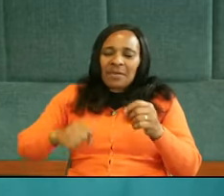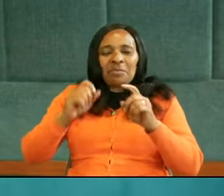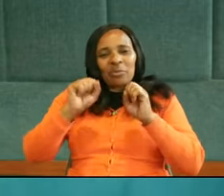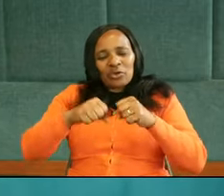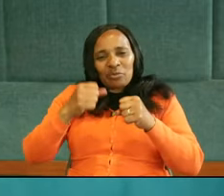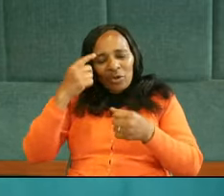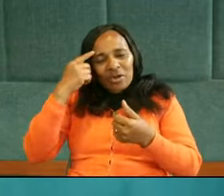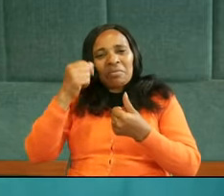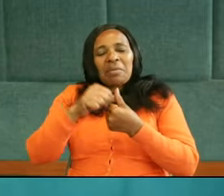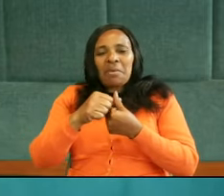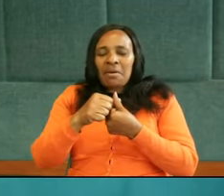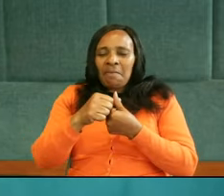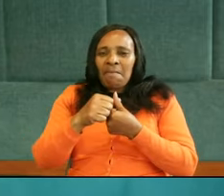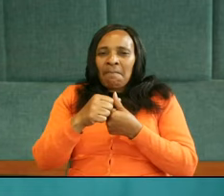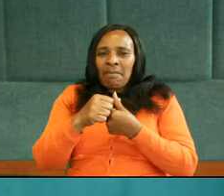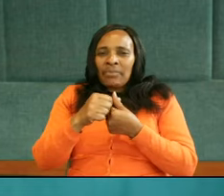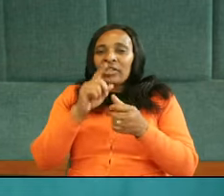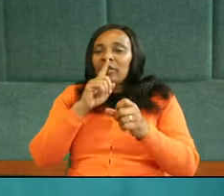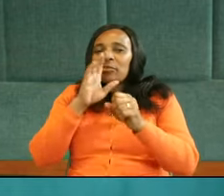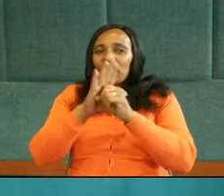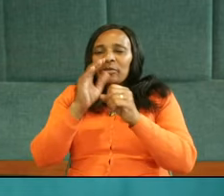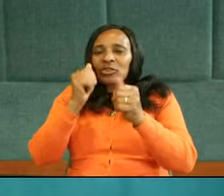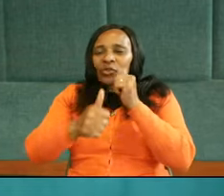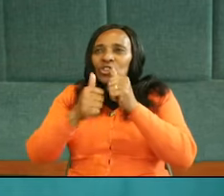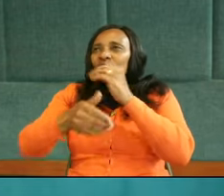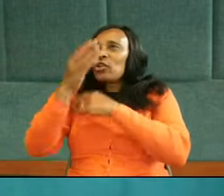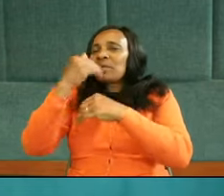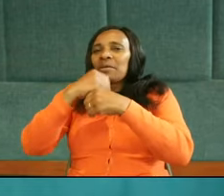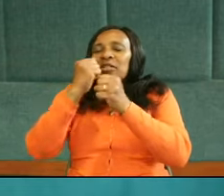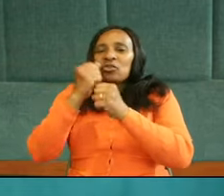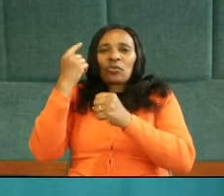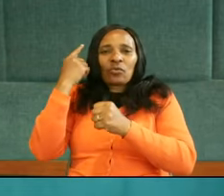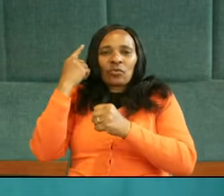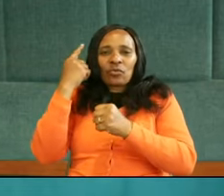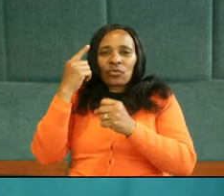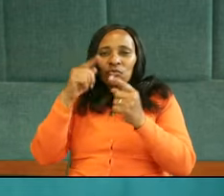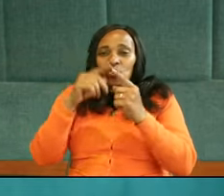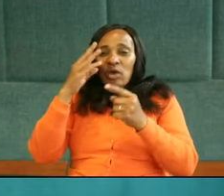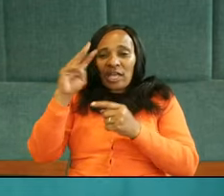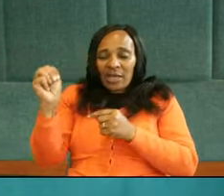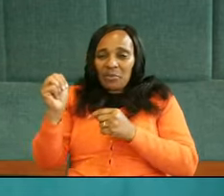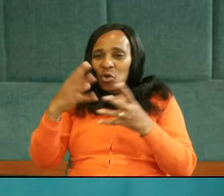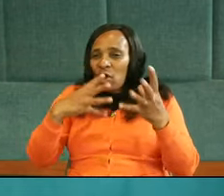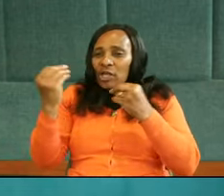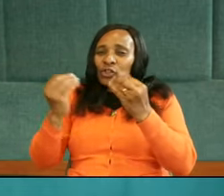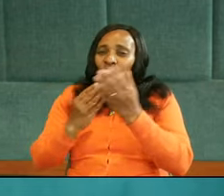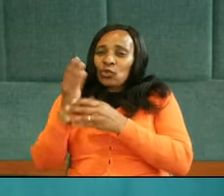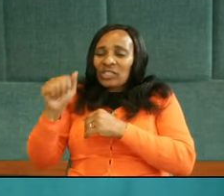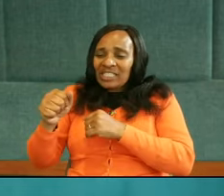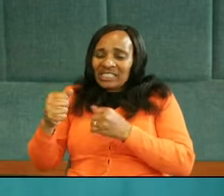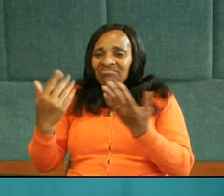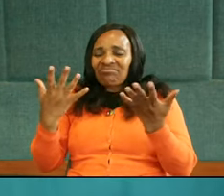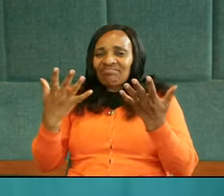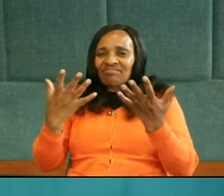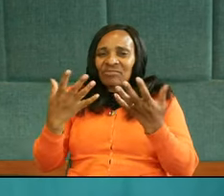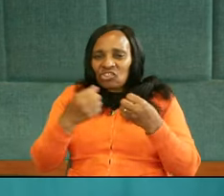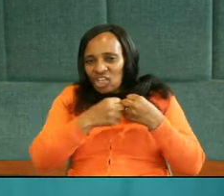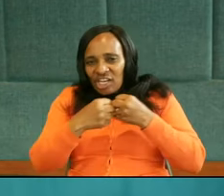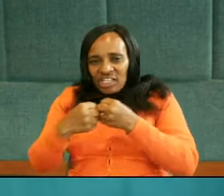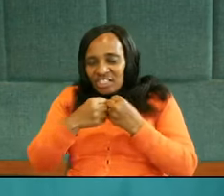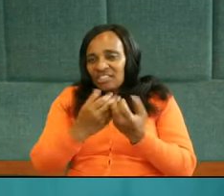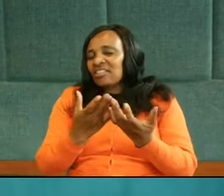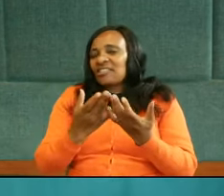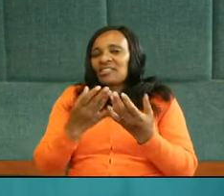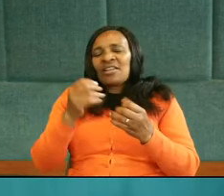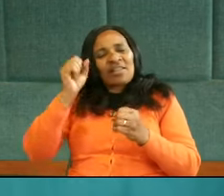remember mm-hmm. The promise that God made to him and going through all those struggles. All right. Mm-hmm. Yeah. I